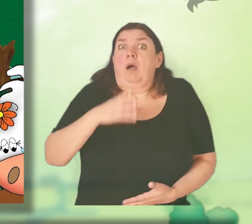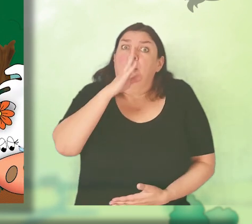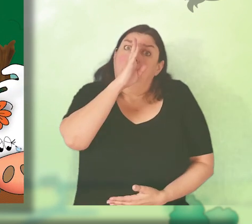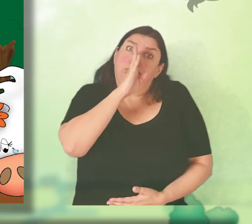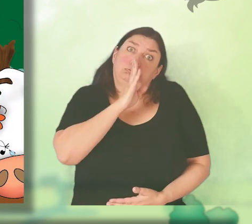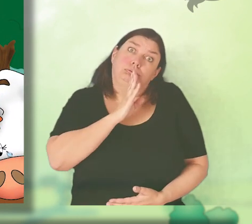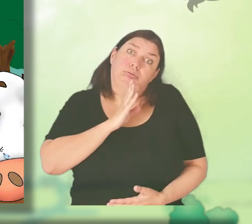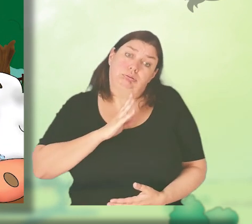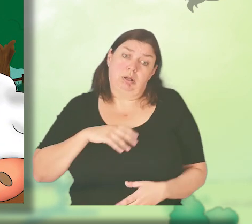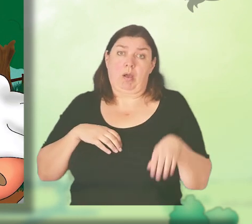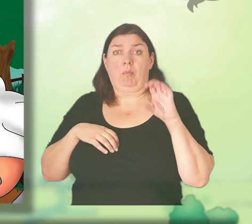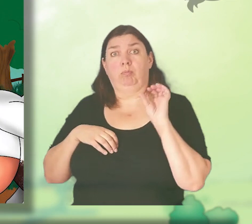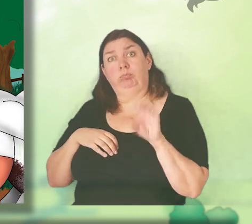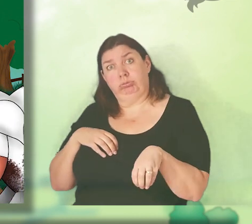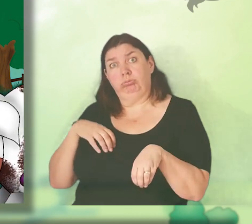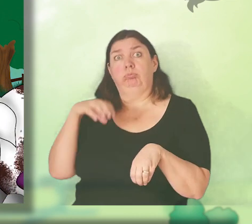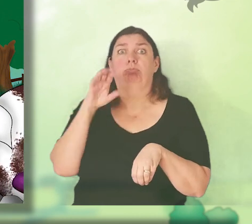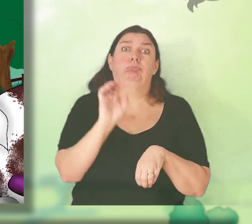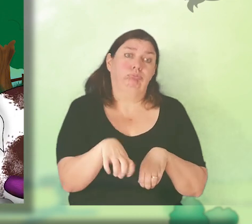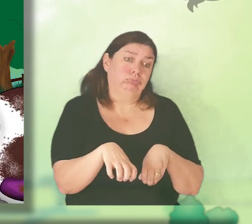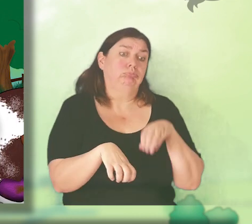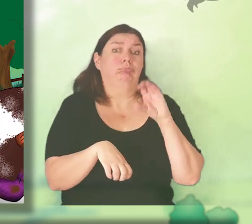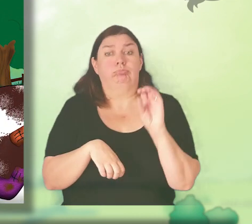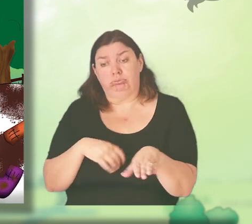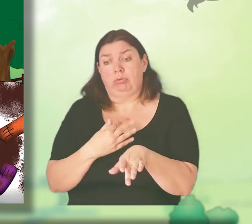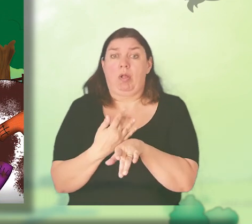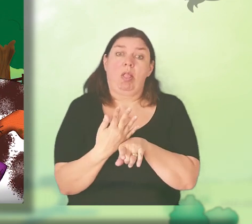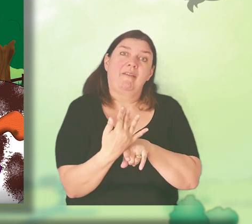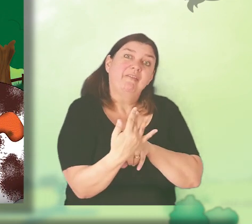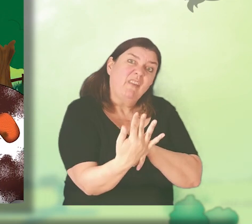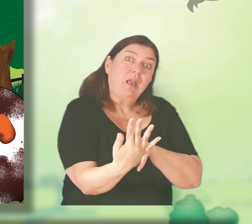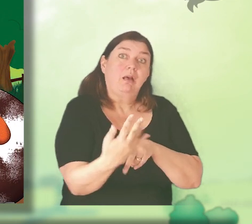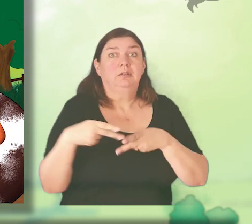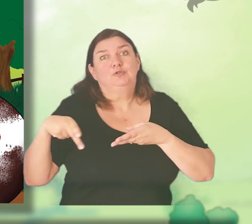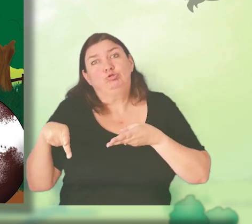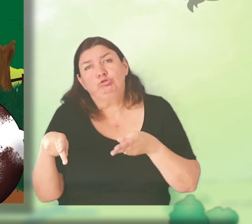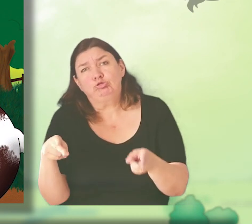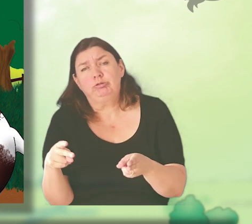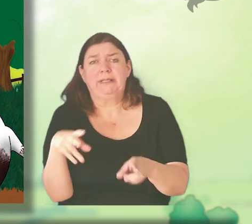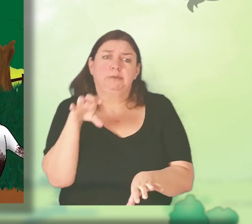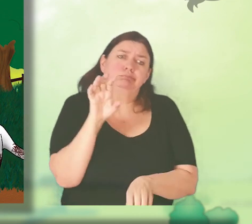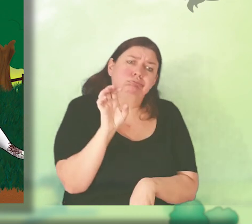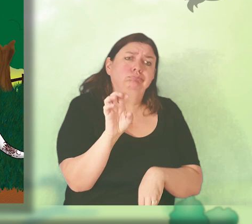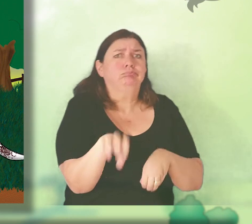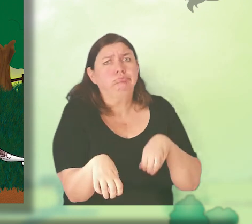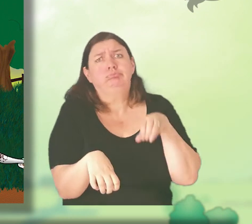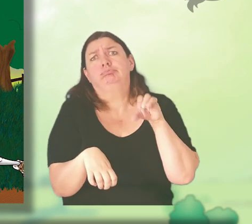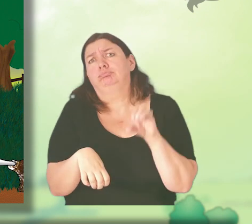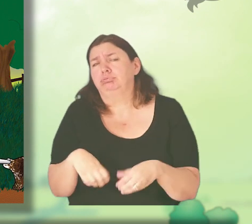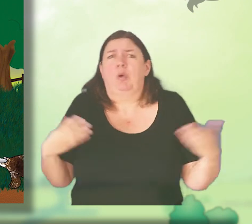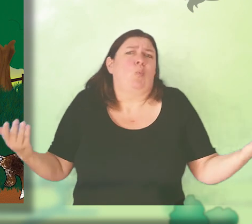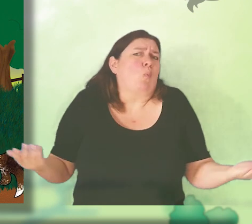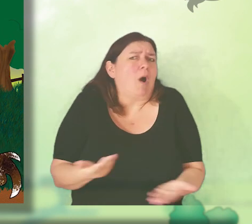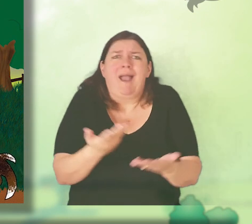Now, feeling quite sad, Molly clopped her hooved feet. She clopped through the fields and she clopped through the streets.